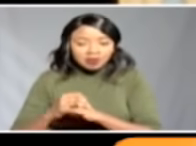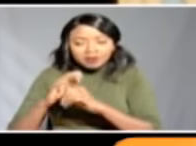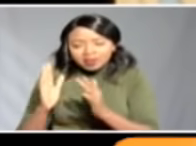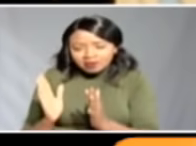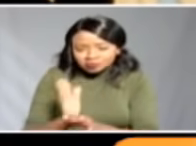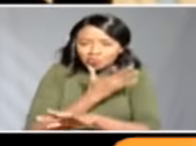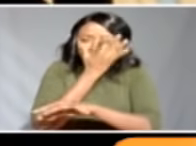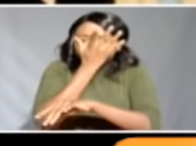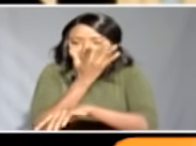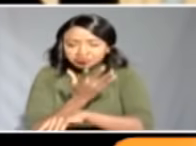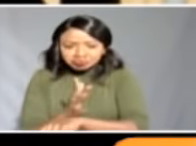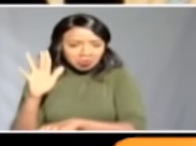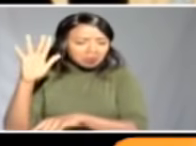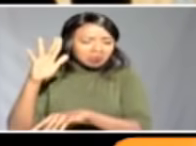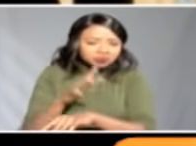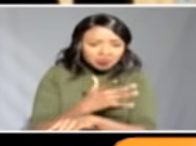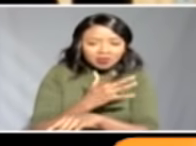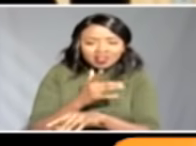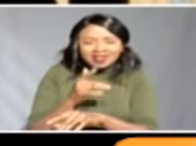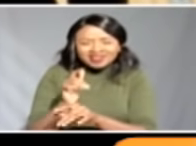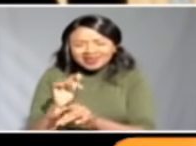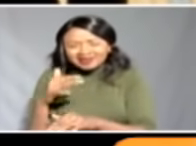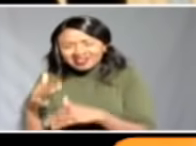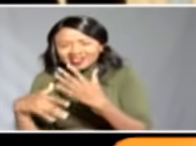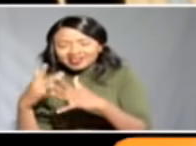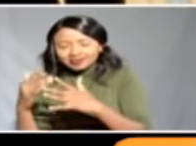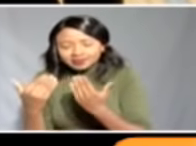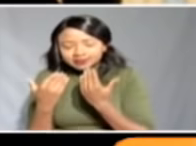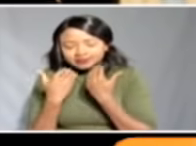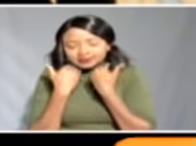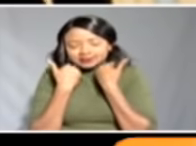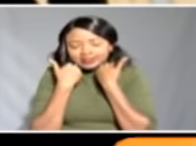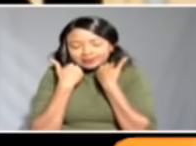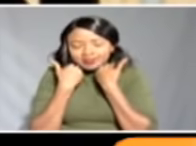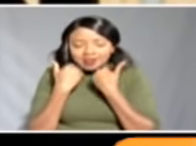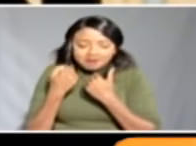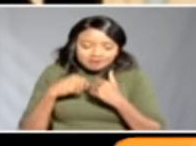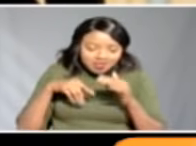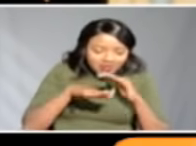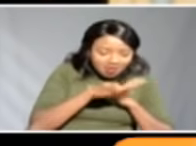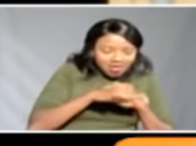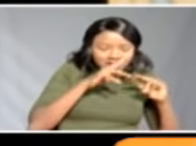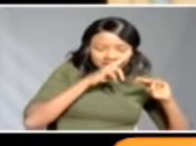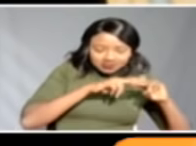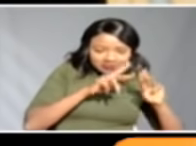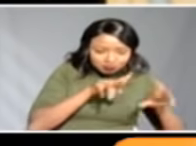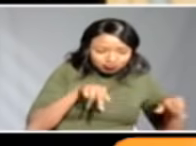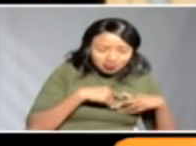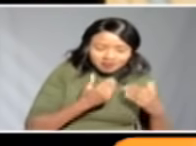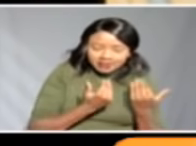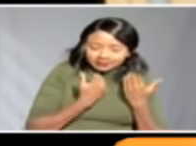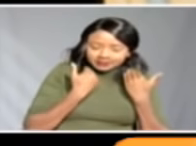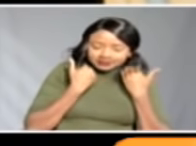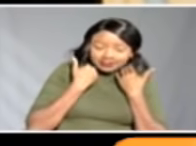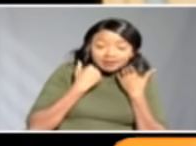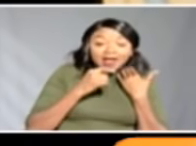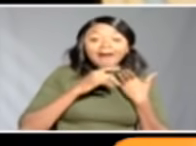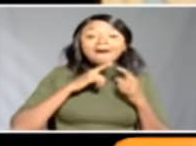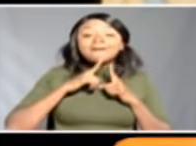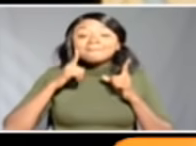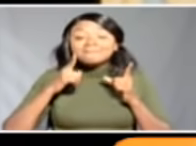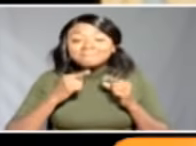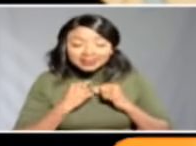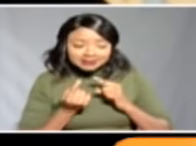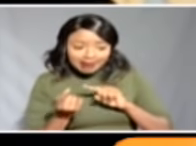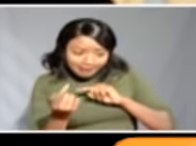kuimba. Ndio nikaenda usingizi kanishika. Nikaenda kwa sitting room kulala. Ndio father